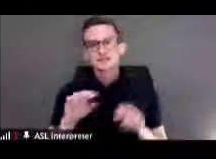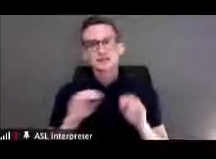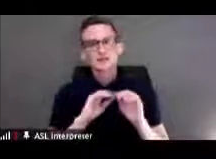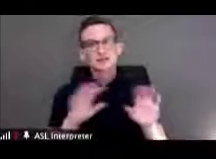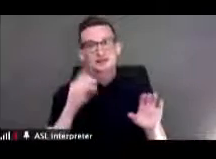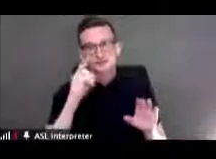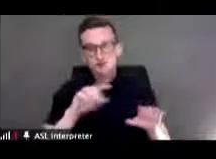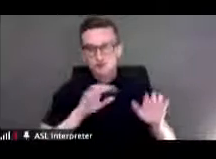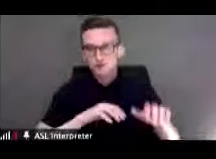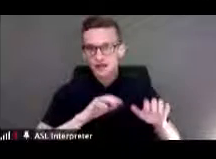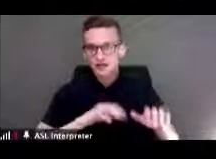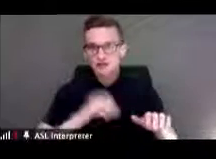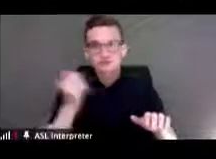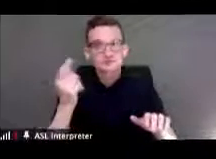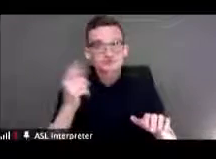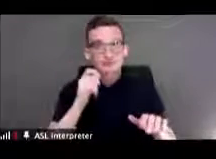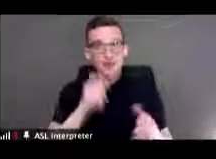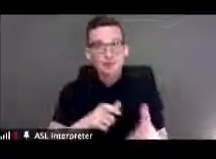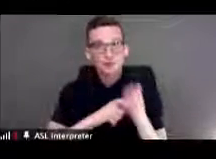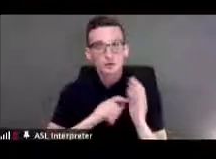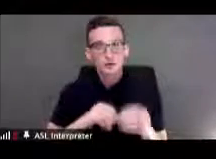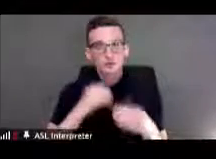to provide your name to give public comment.